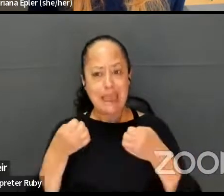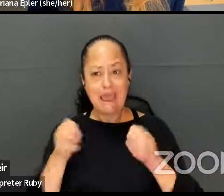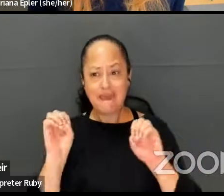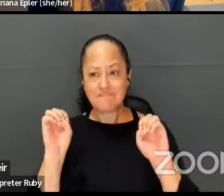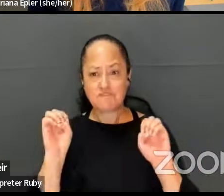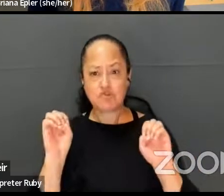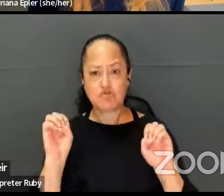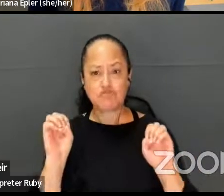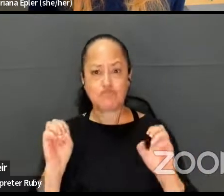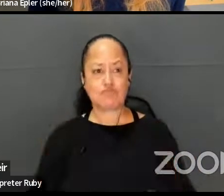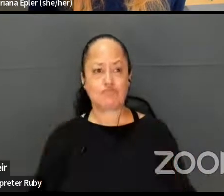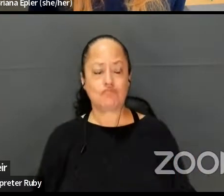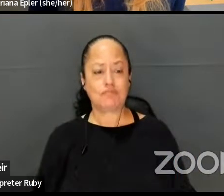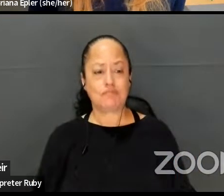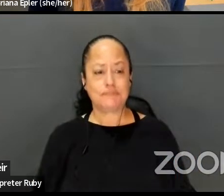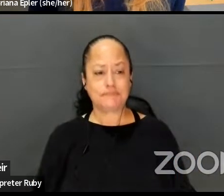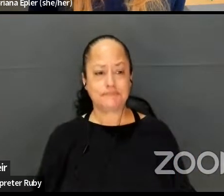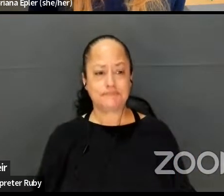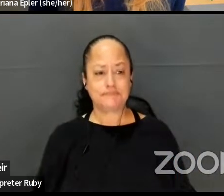to